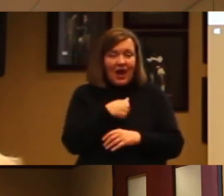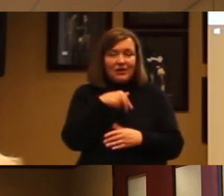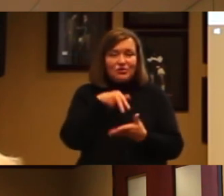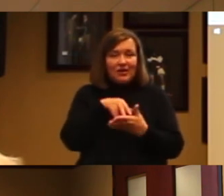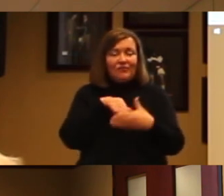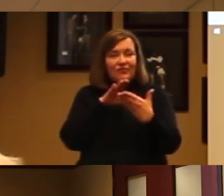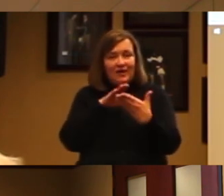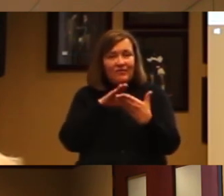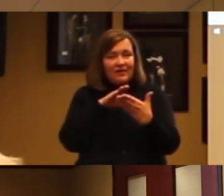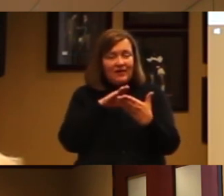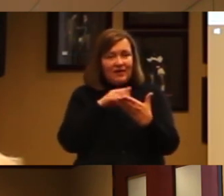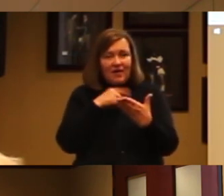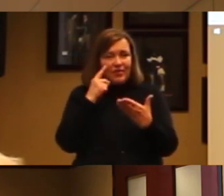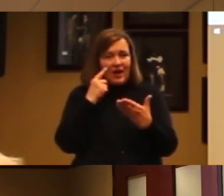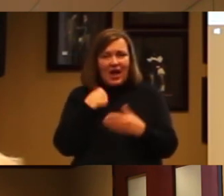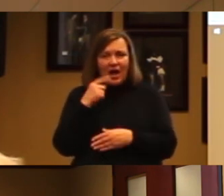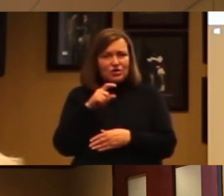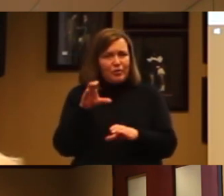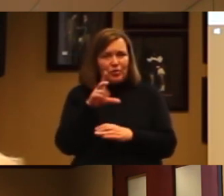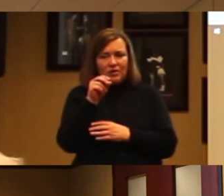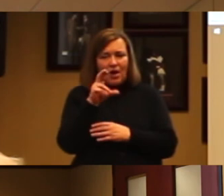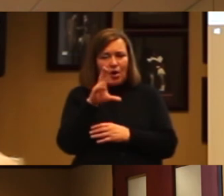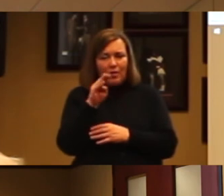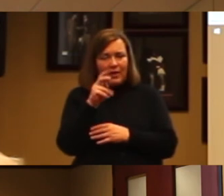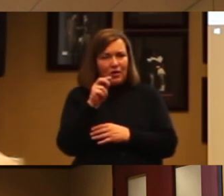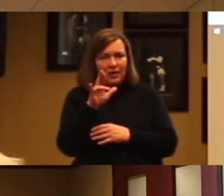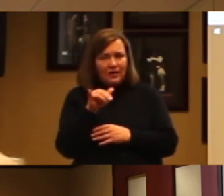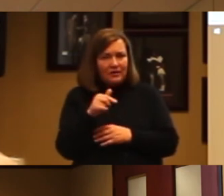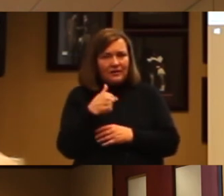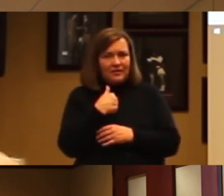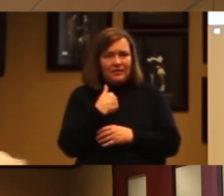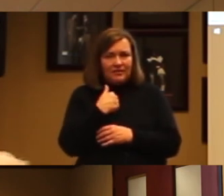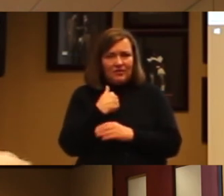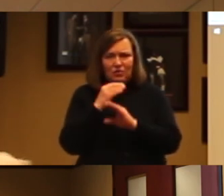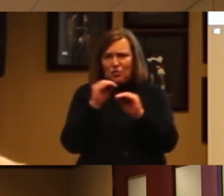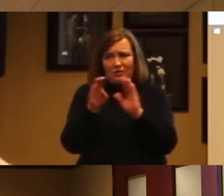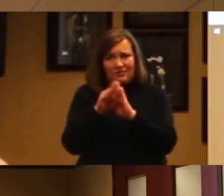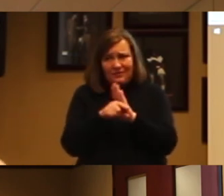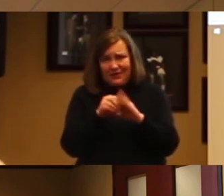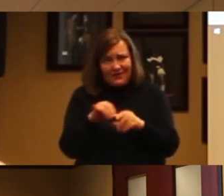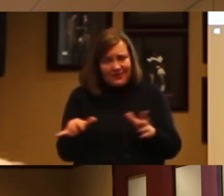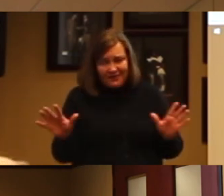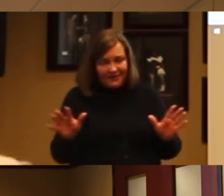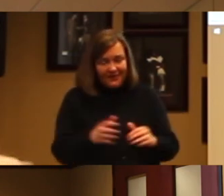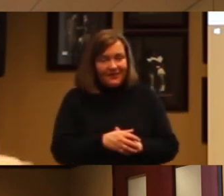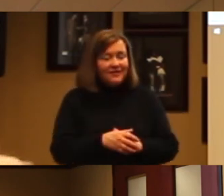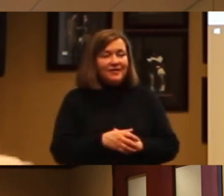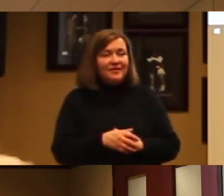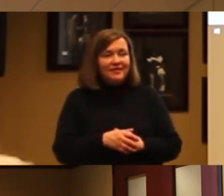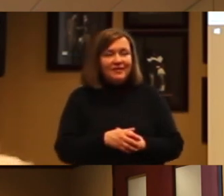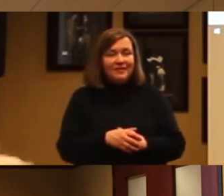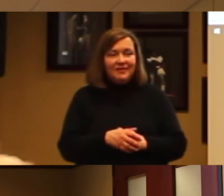the scene. I thought, I should be doing documentaries. I have absolutely no background in that. I mean, that was an act